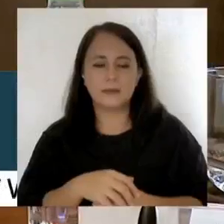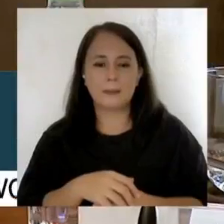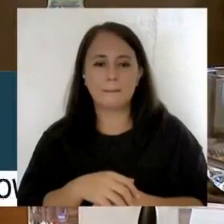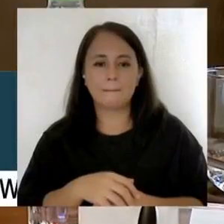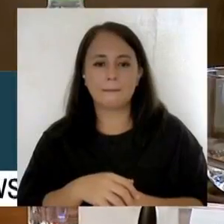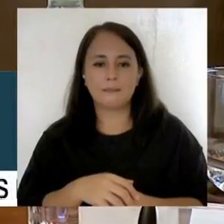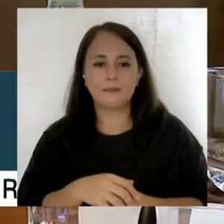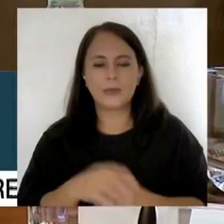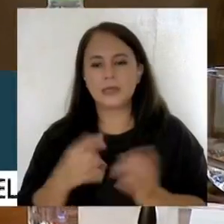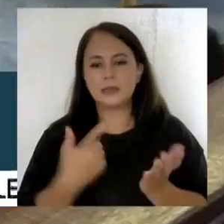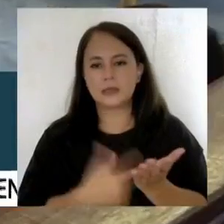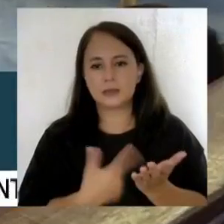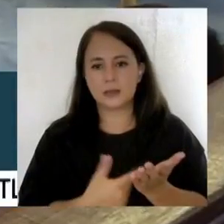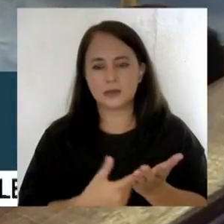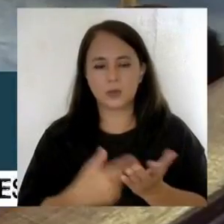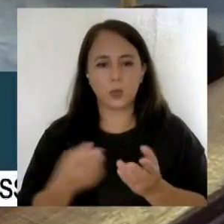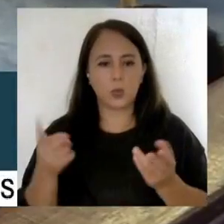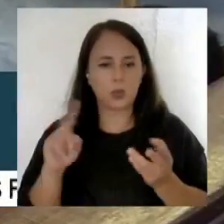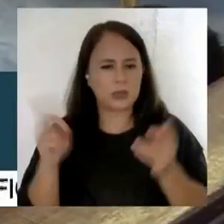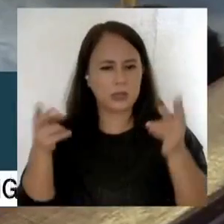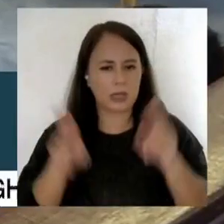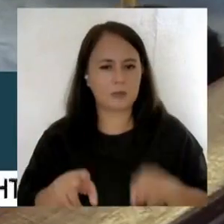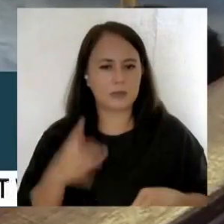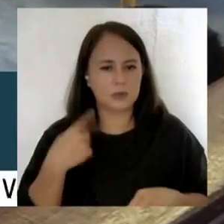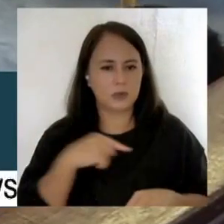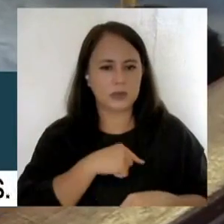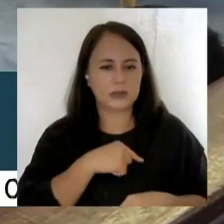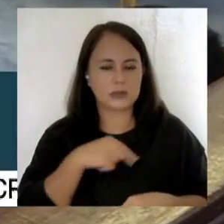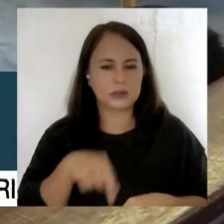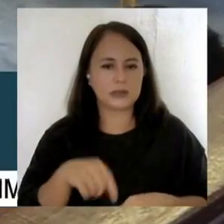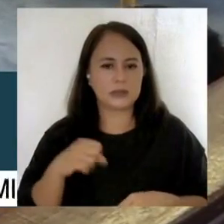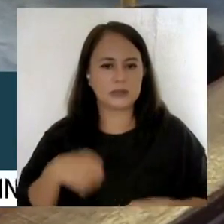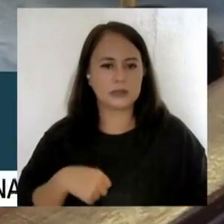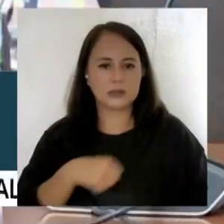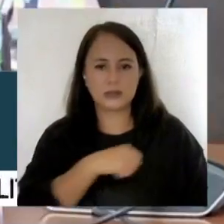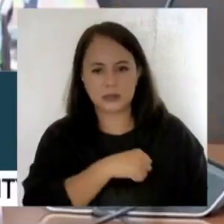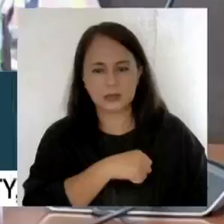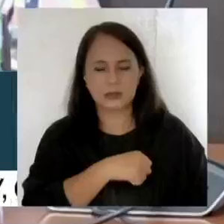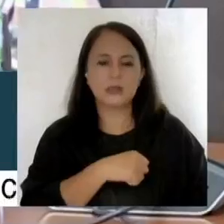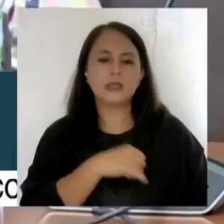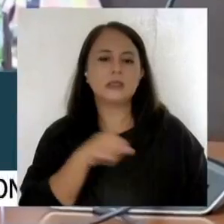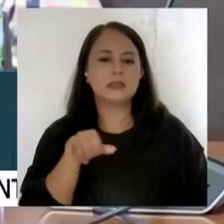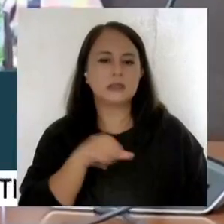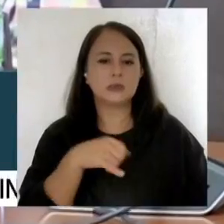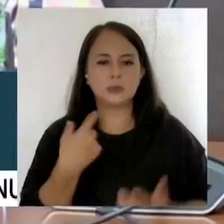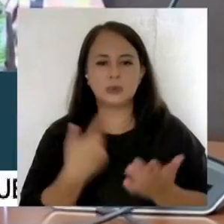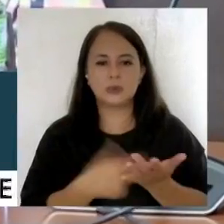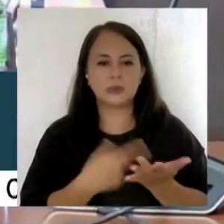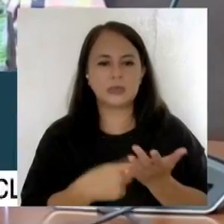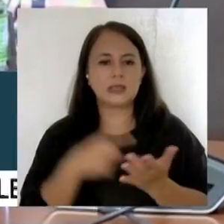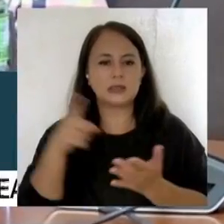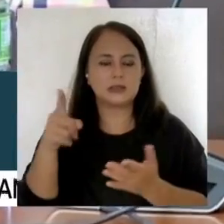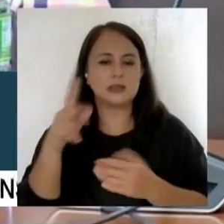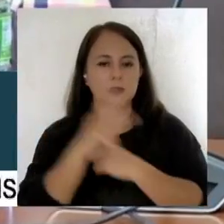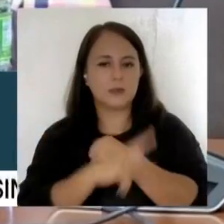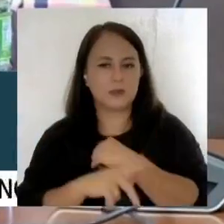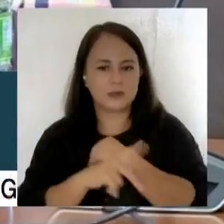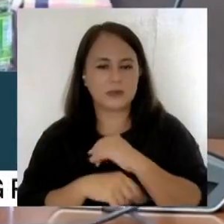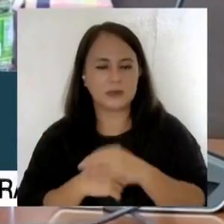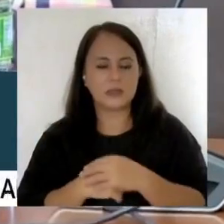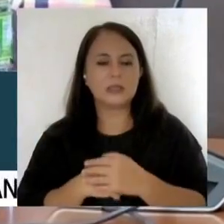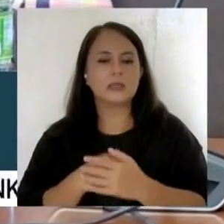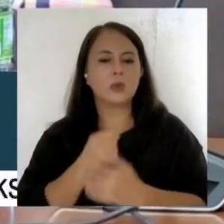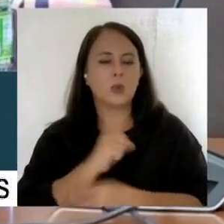discussing about what is happening to us here at the Senate to also discuss it there in the province. And